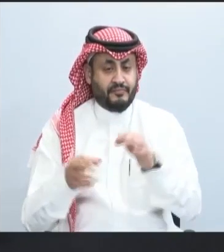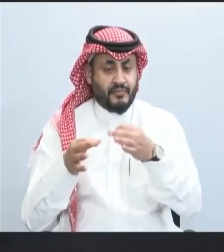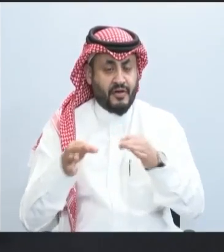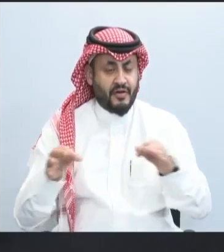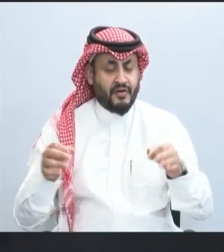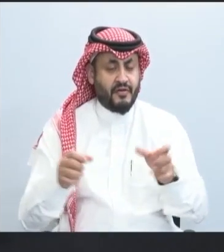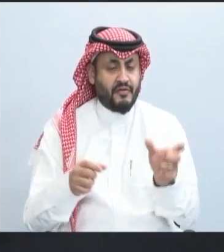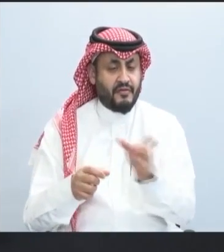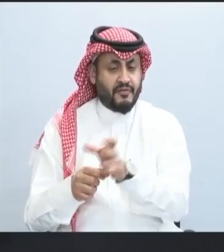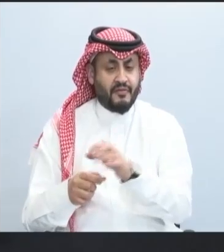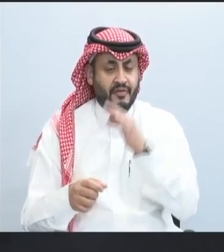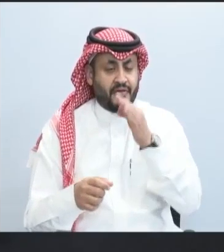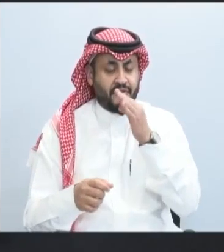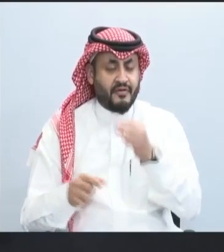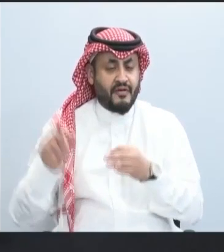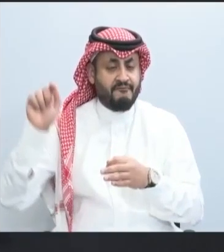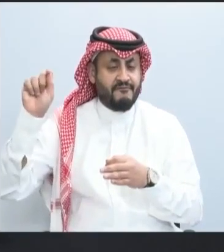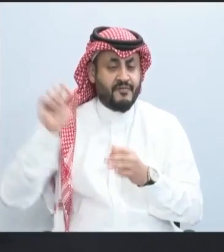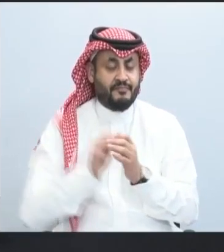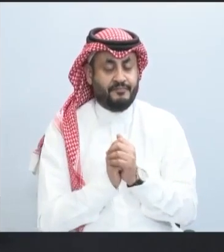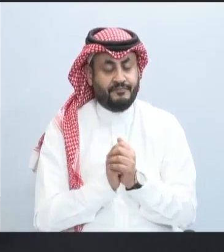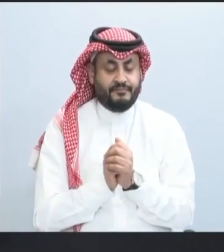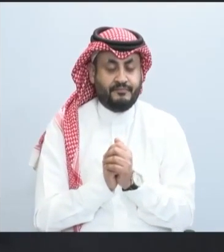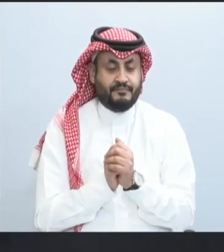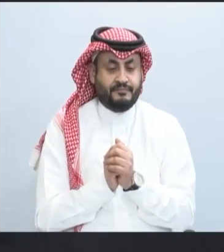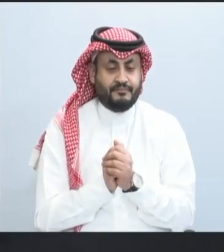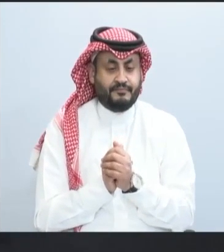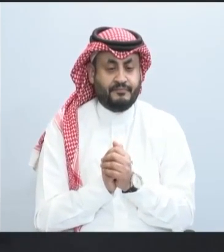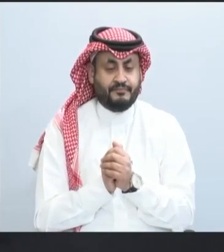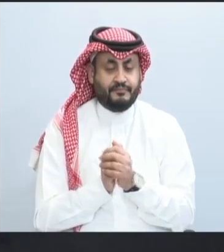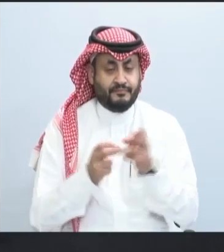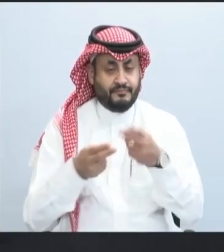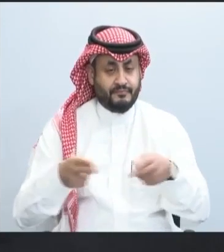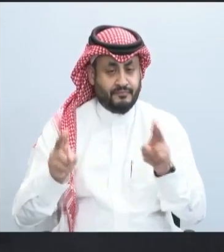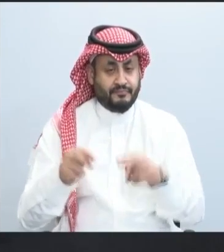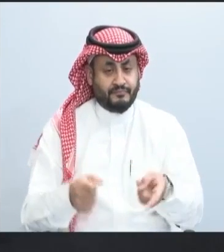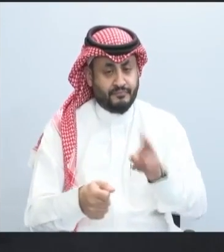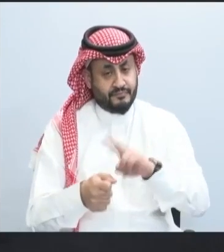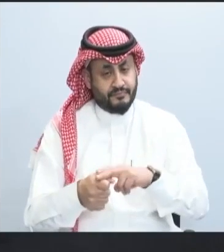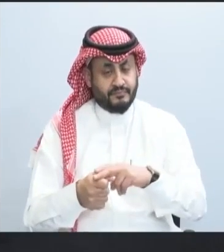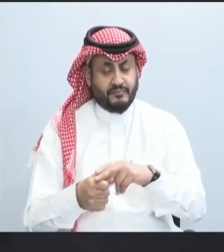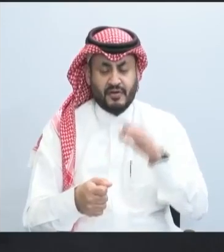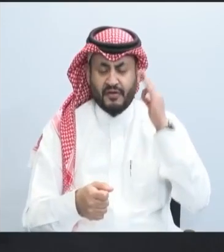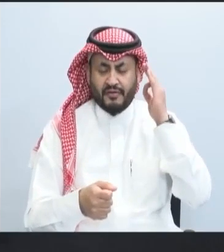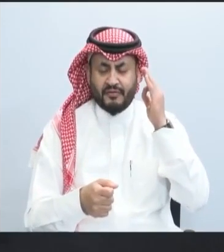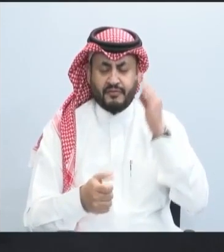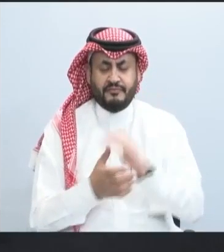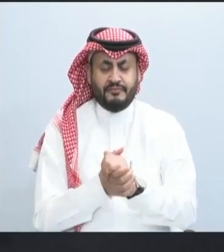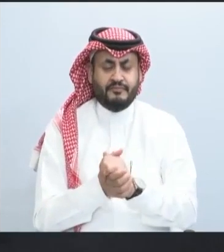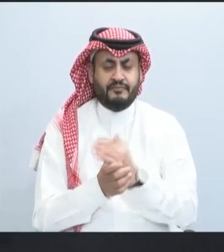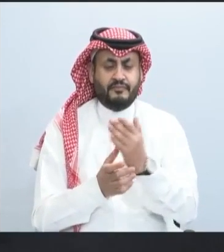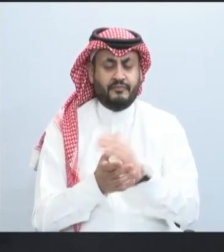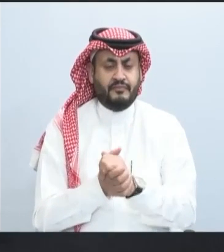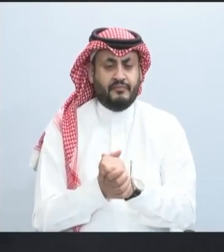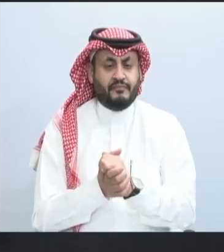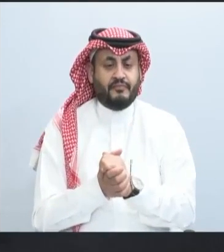that have or that share the same sound. So let's chant this chant together and let's remind ourselves with